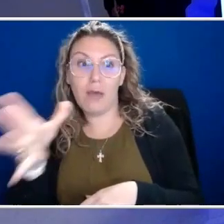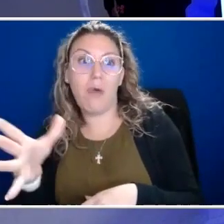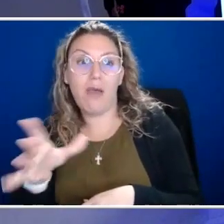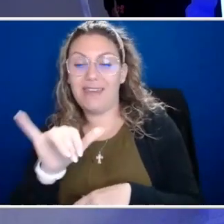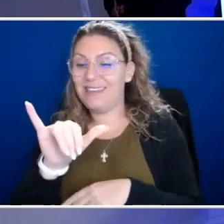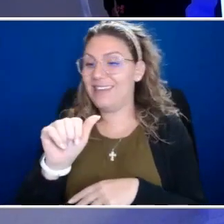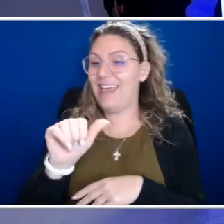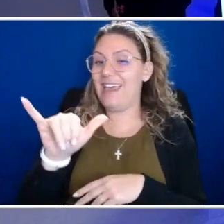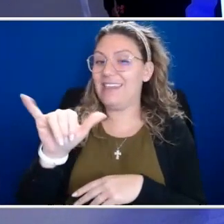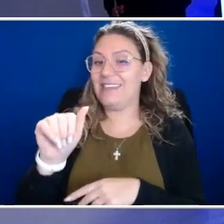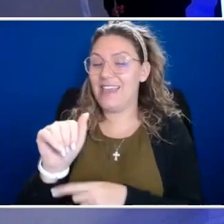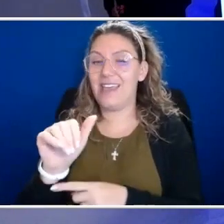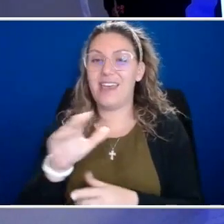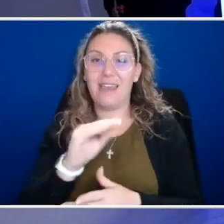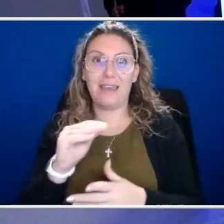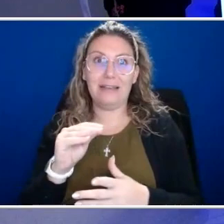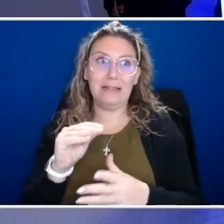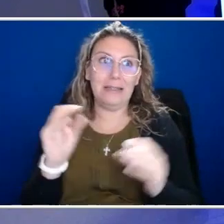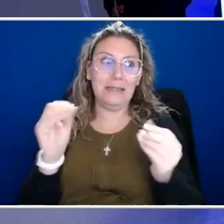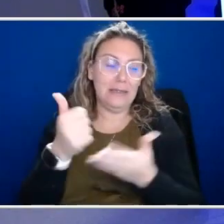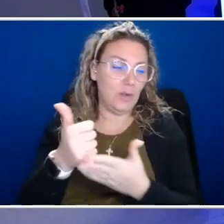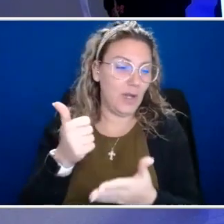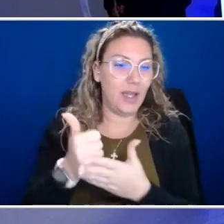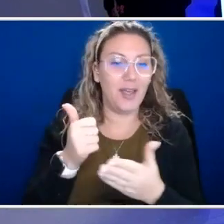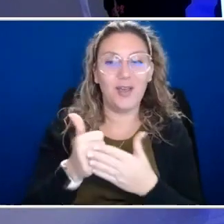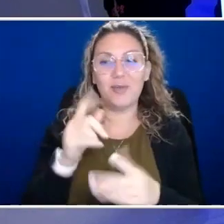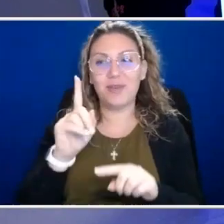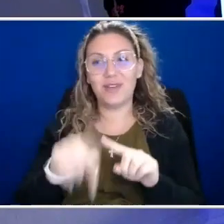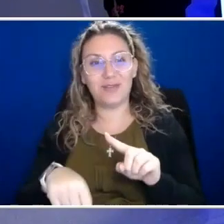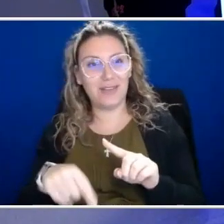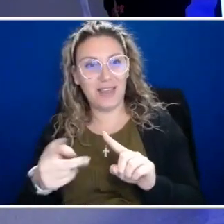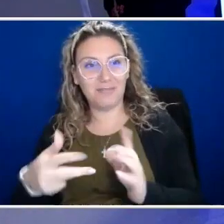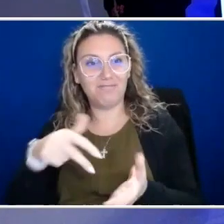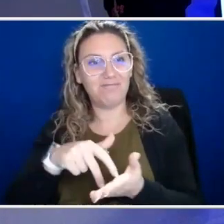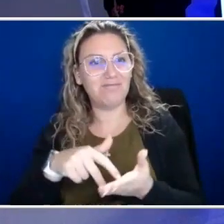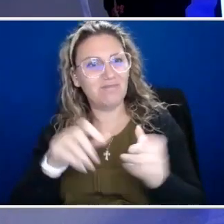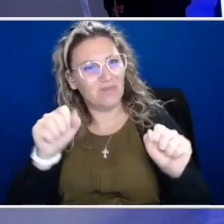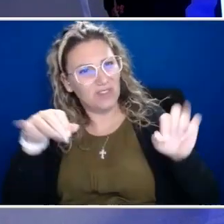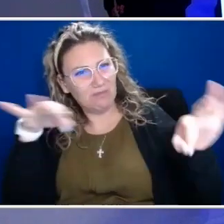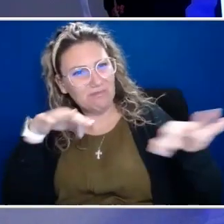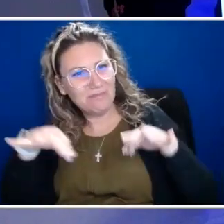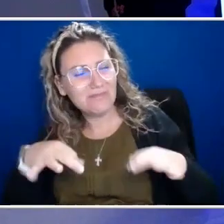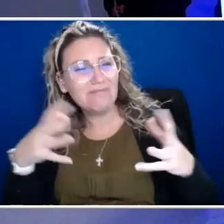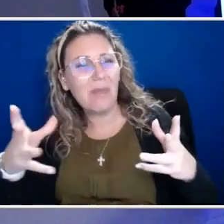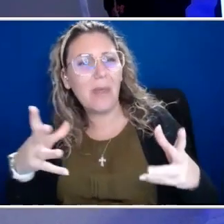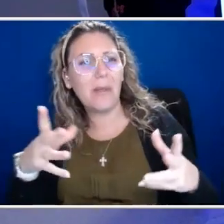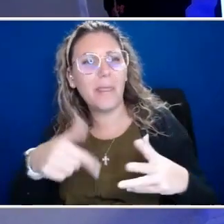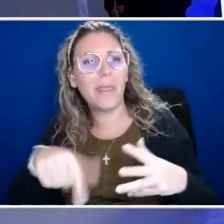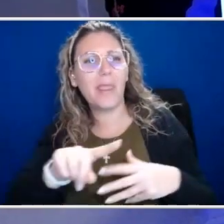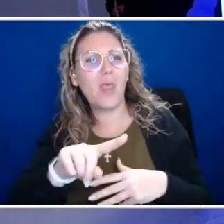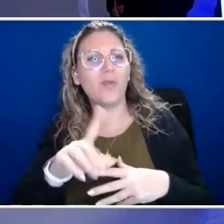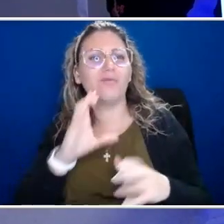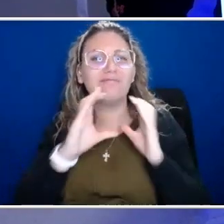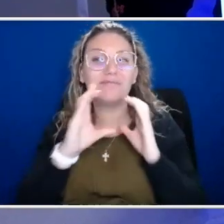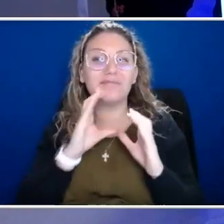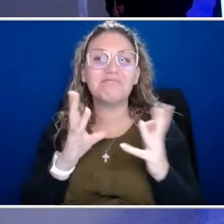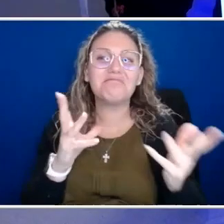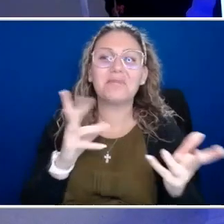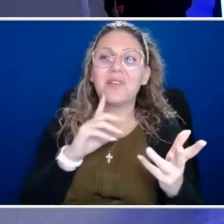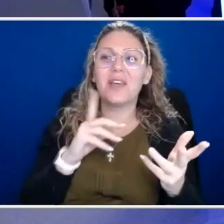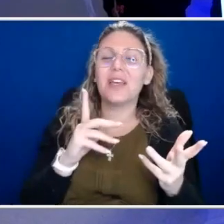in a position where you can't get to help. Walk us through some of those conversations, and this is me asking for free medical advice from